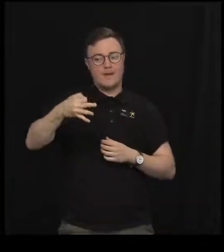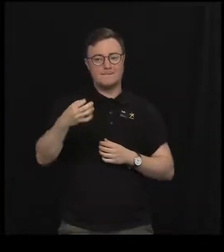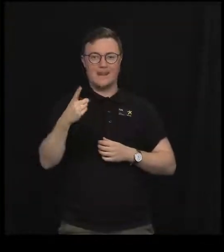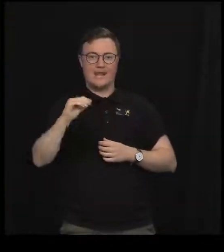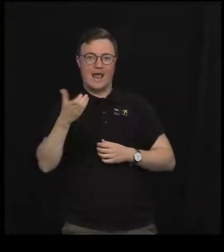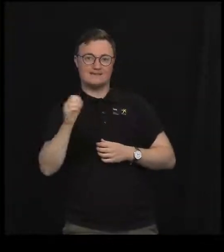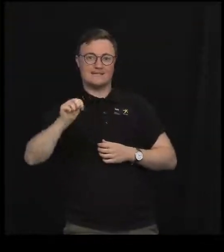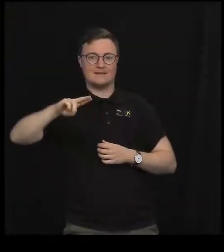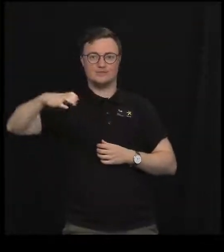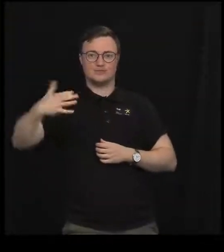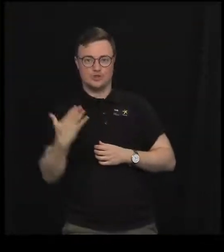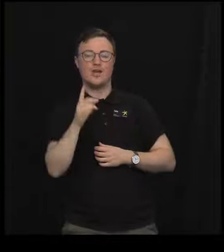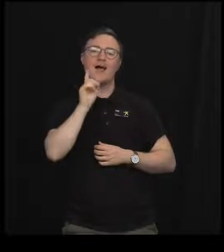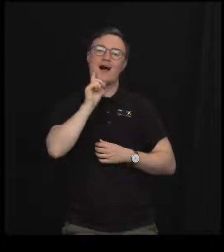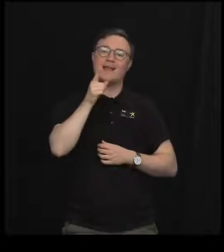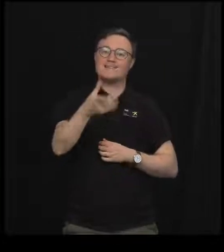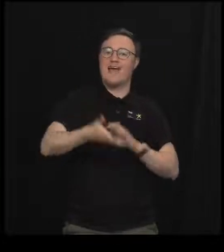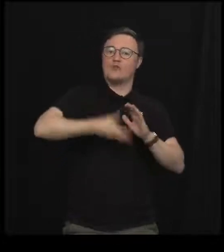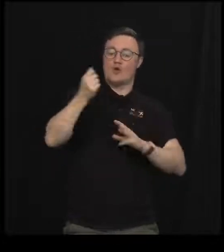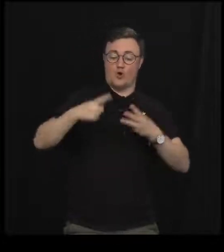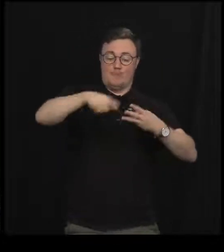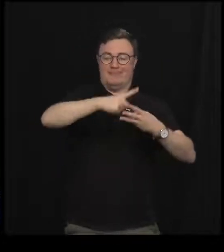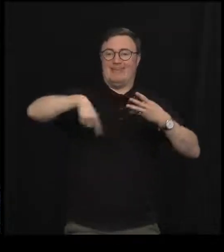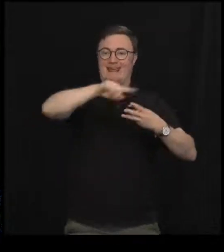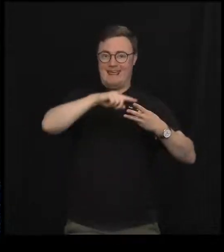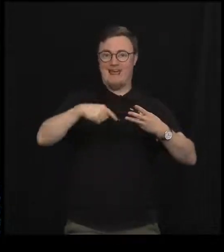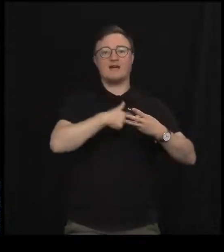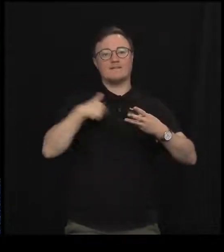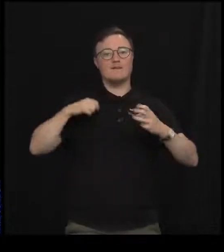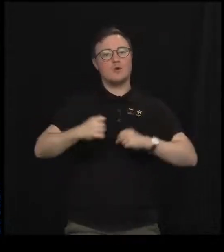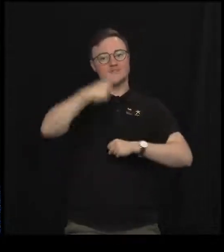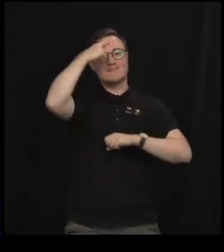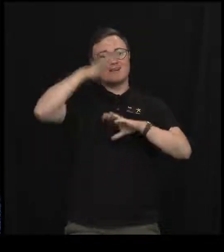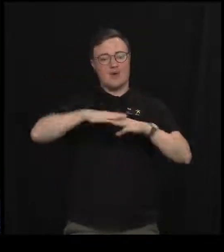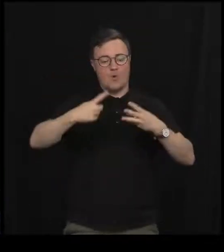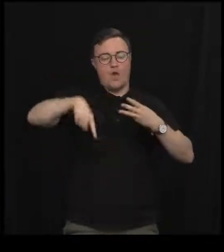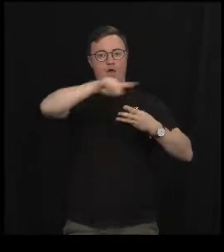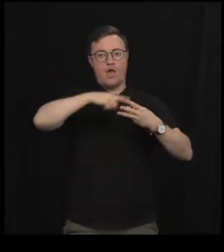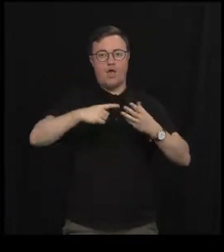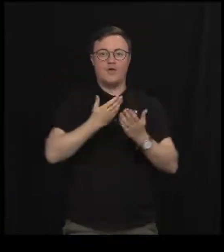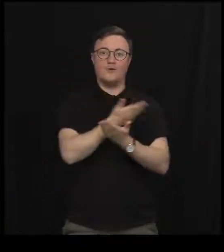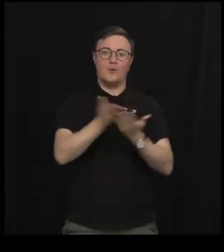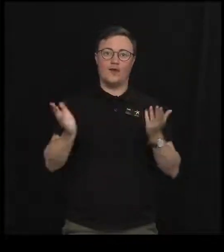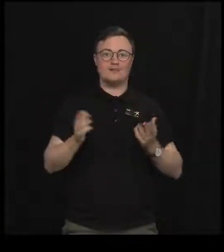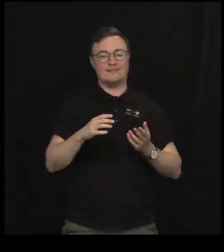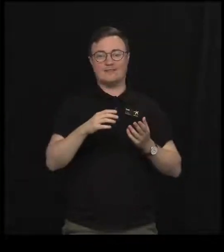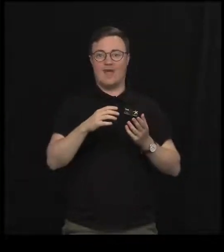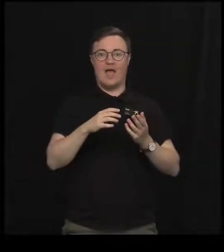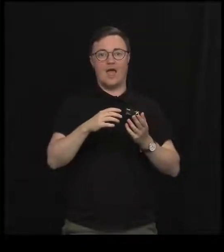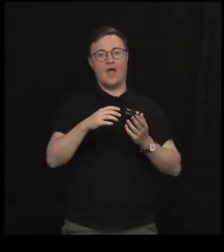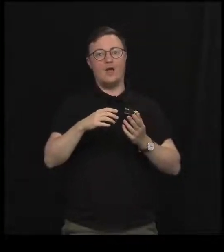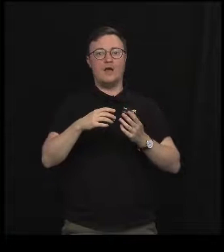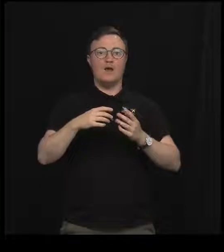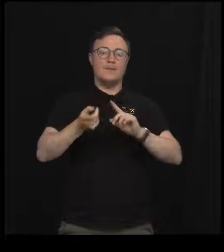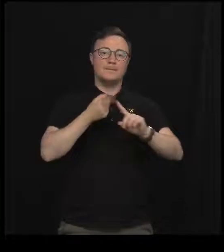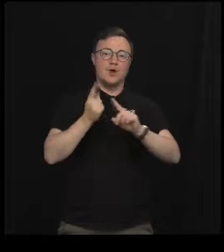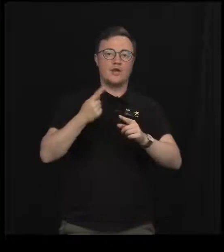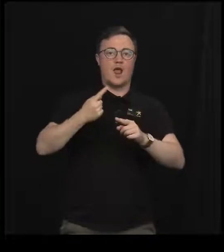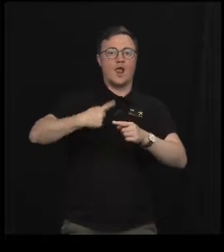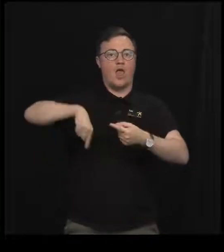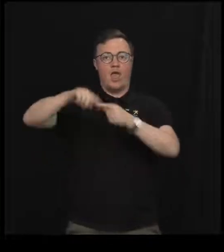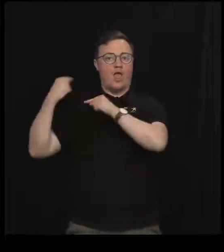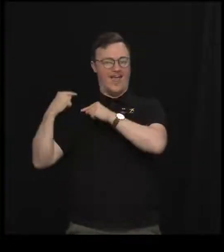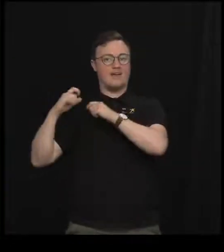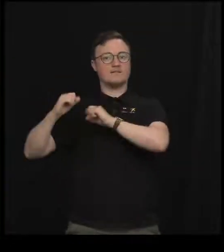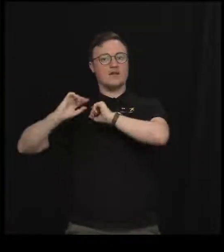I think in your question, I think we need to be mindful of that. So we don't fall into old patterns, we don't get complacent, and